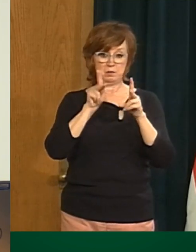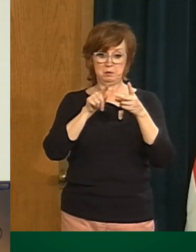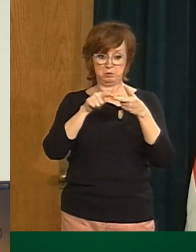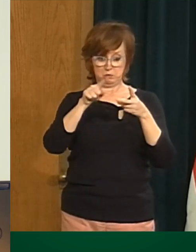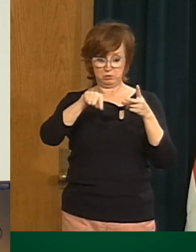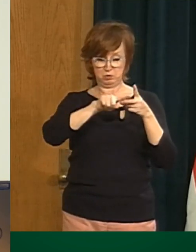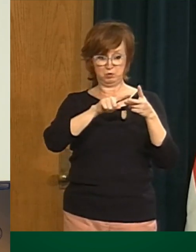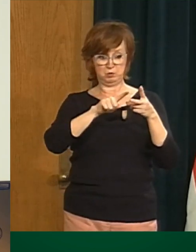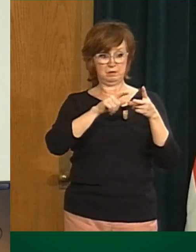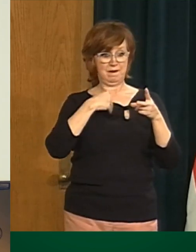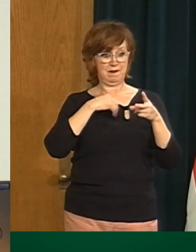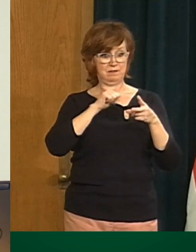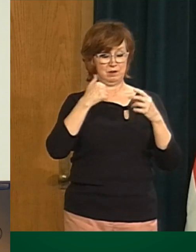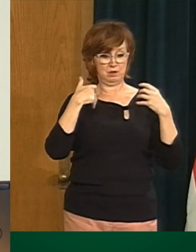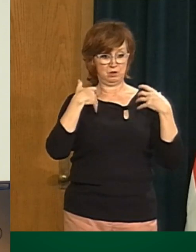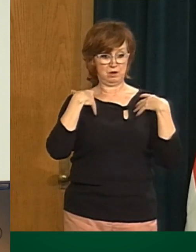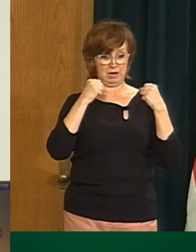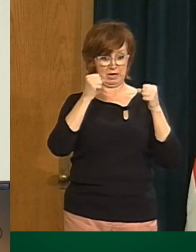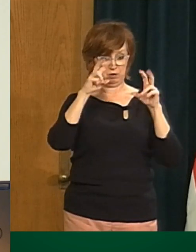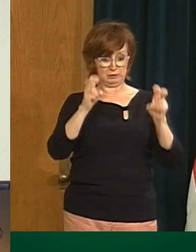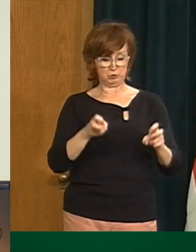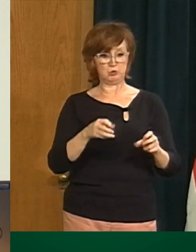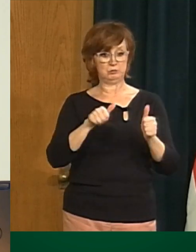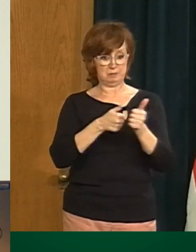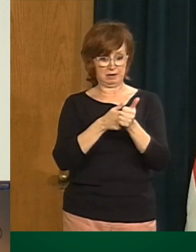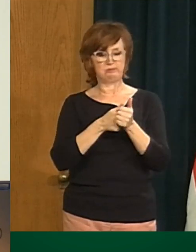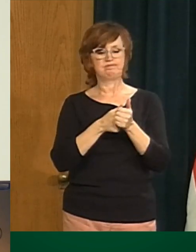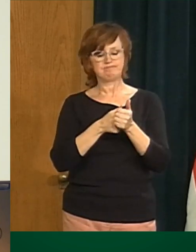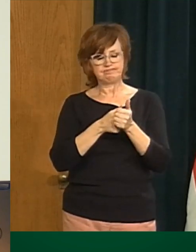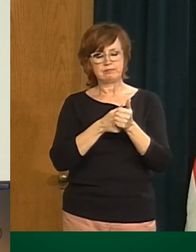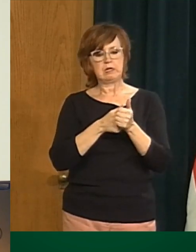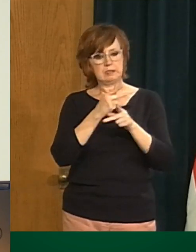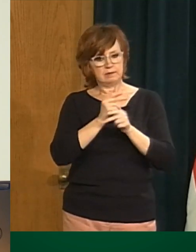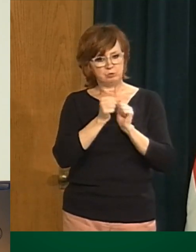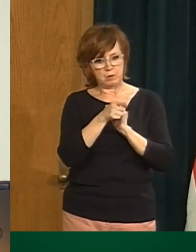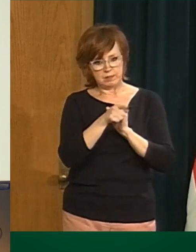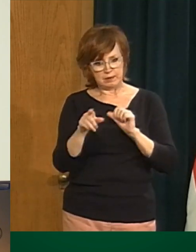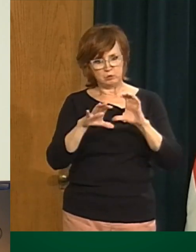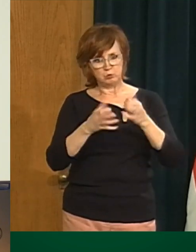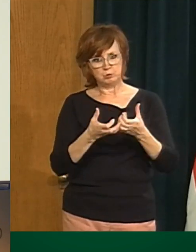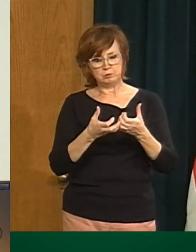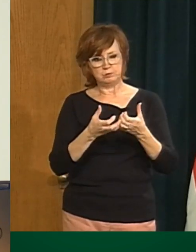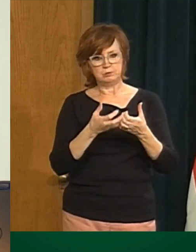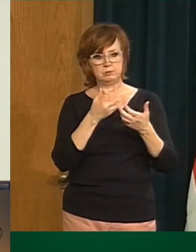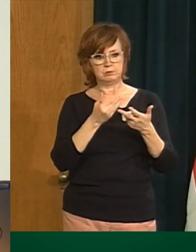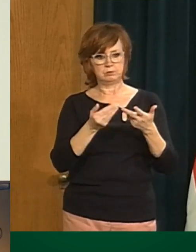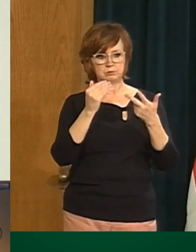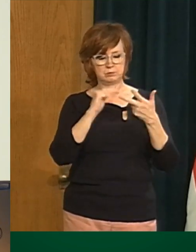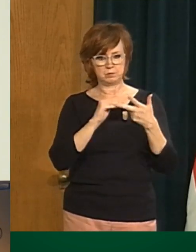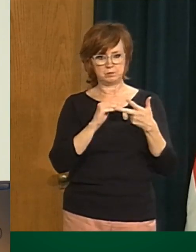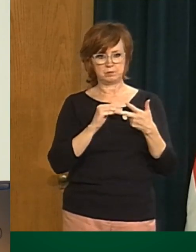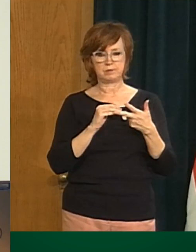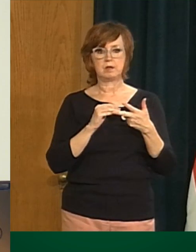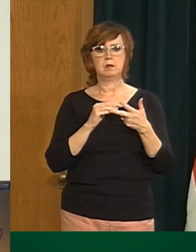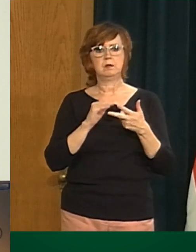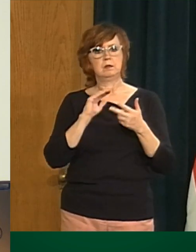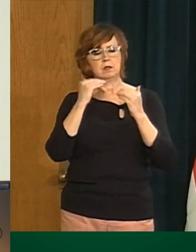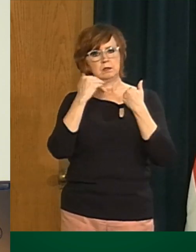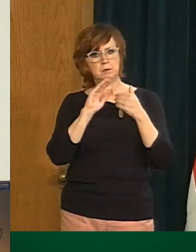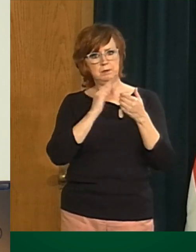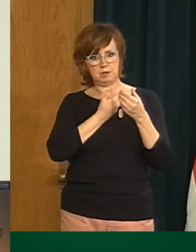So even as we interact between 2 or 3 households, always being extra cautious around those at highest risk. So as we move